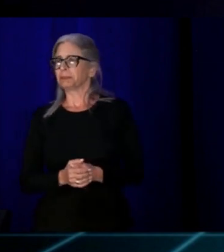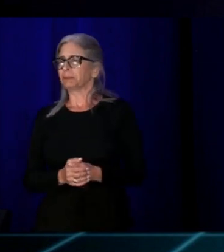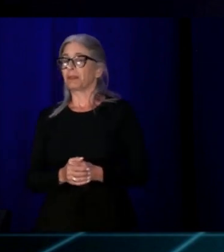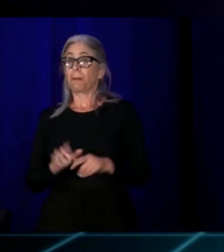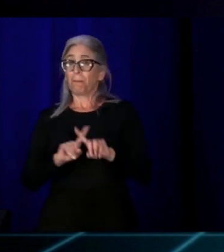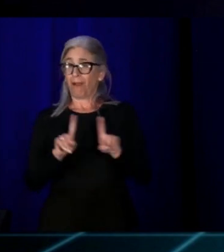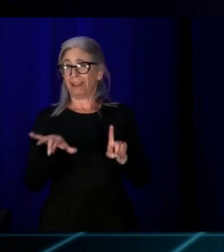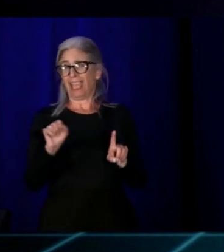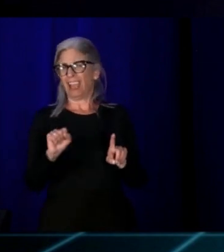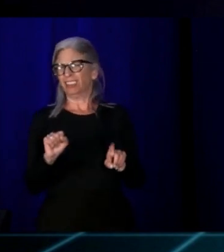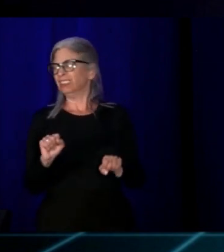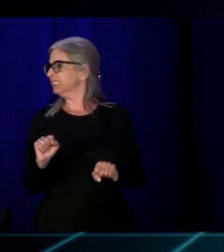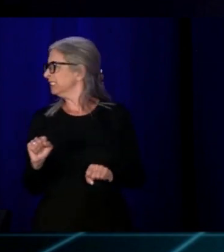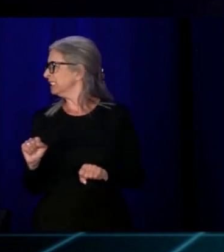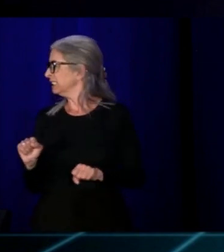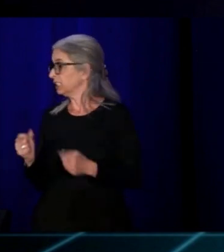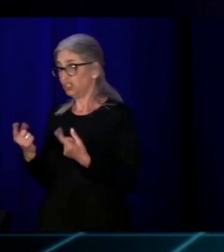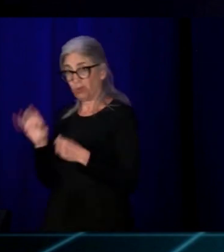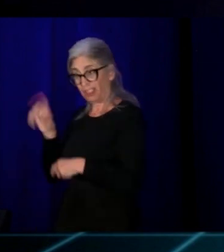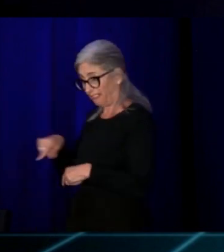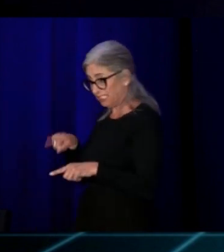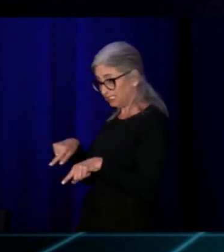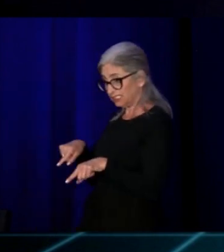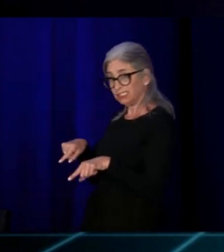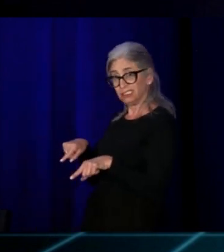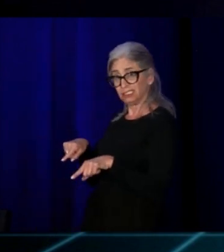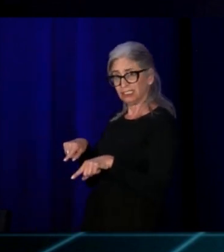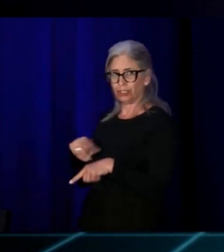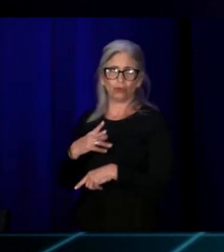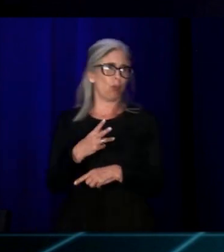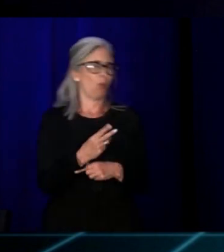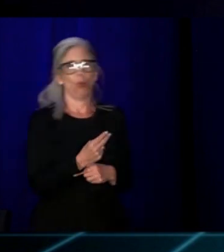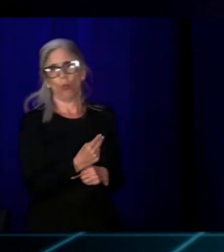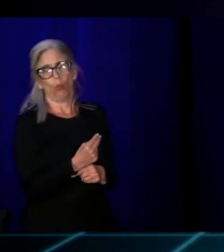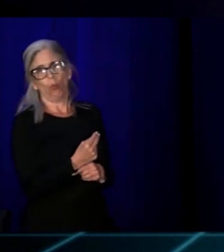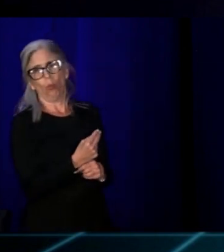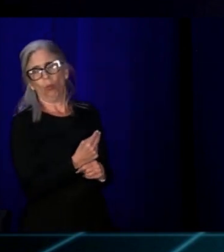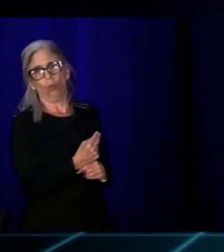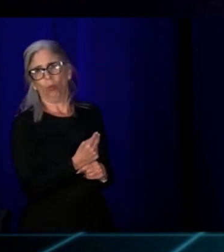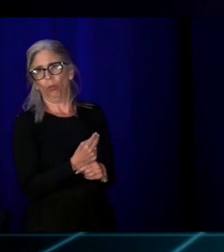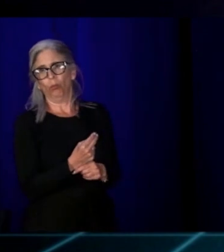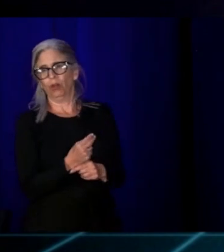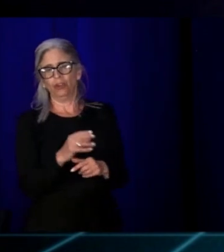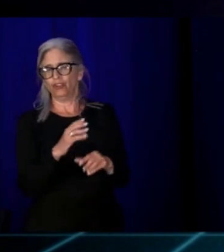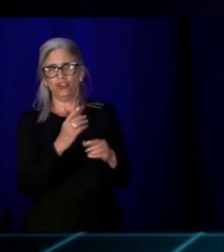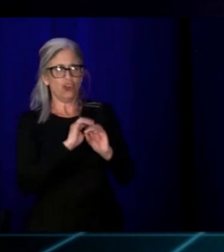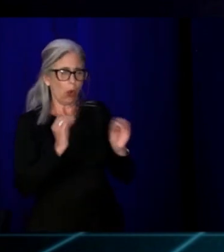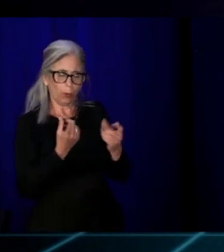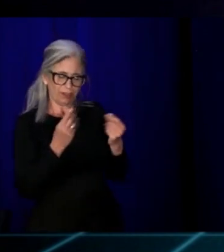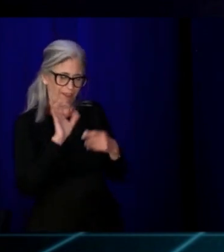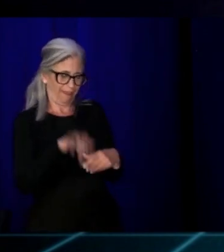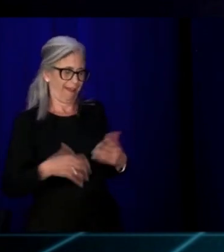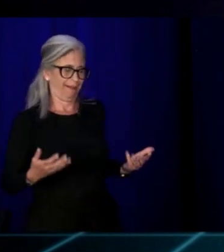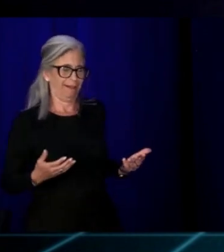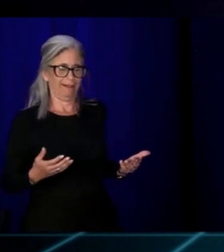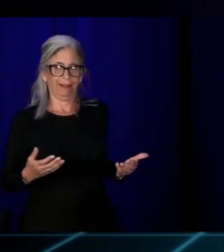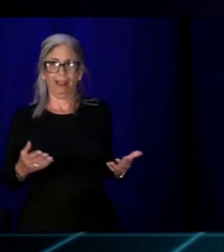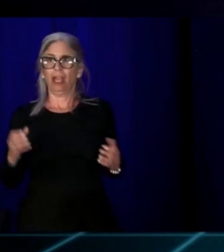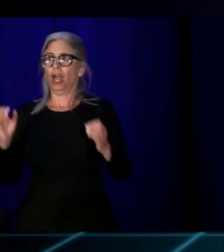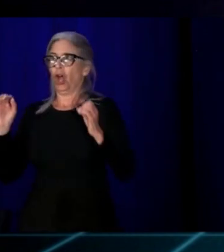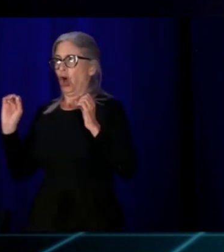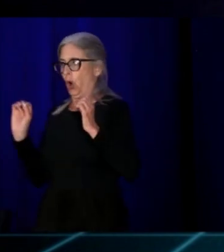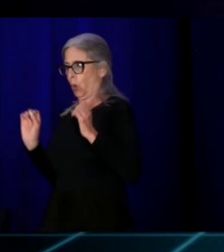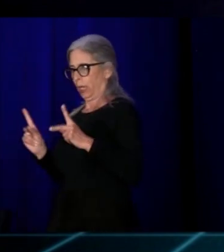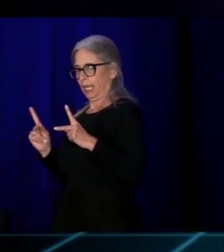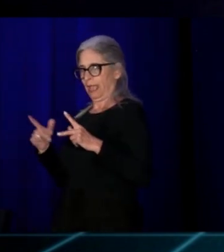But yeah, absolutely. Does anyone do it like this? No. No one ever does this. Okay, I feel